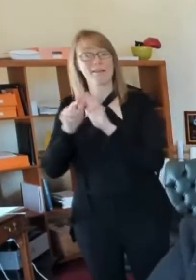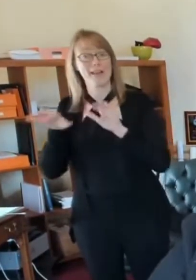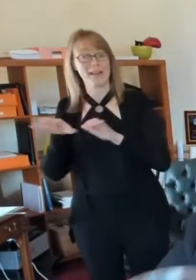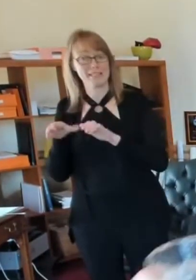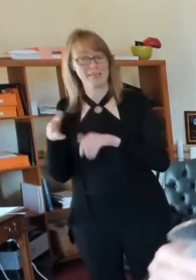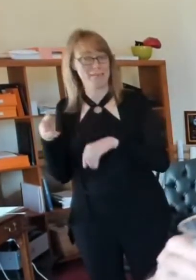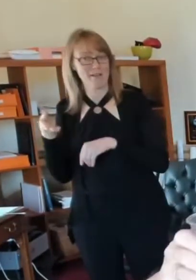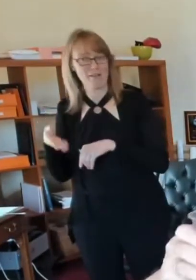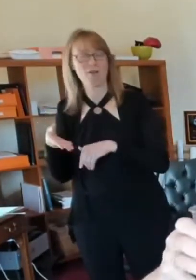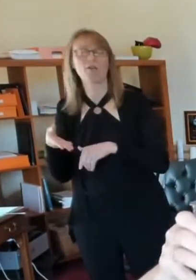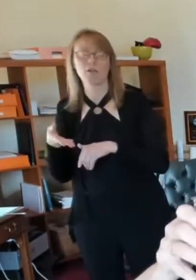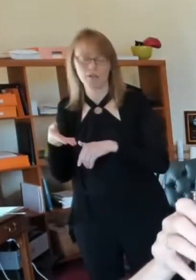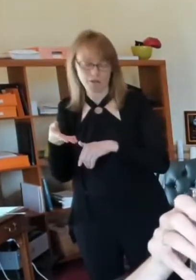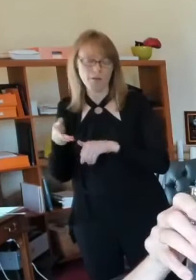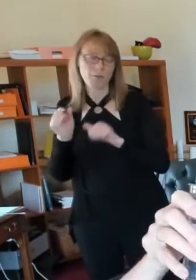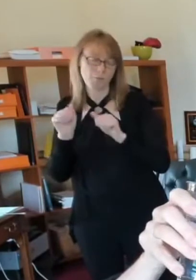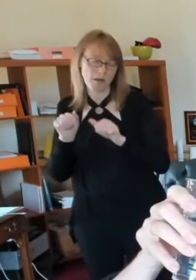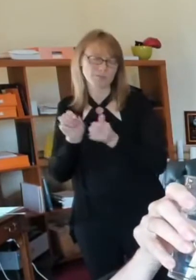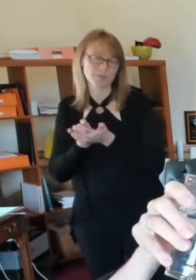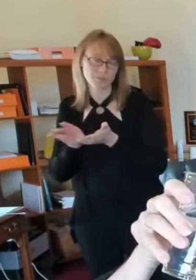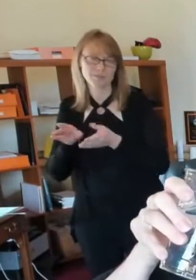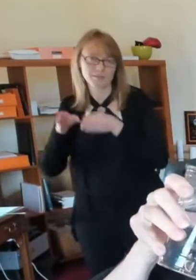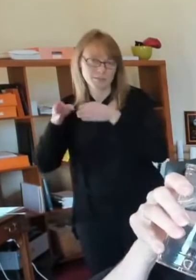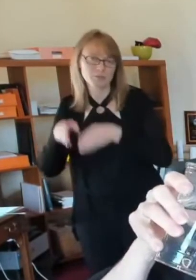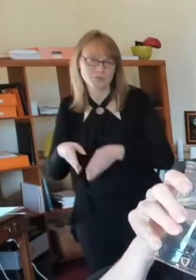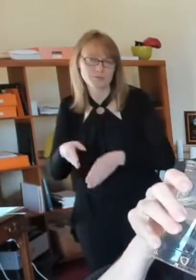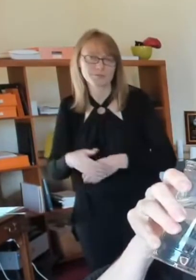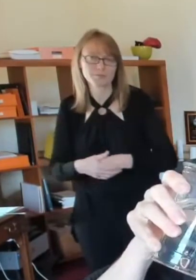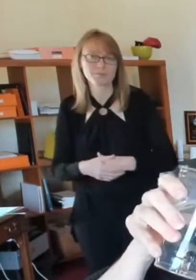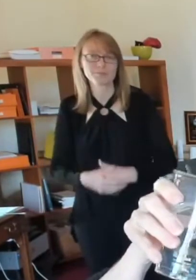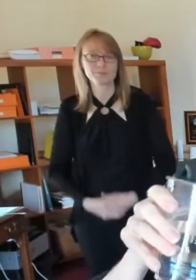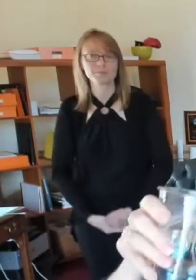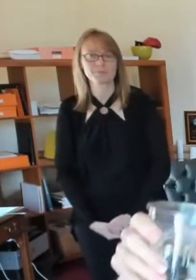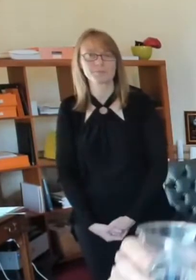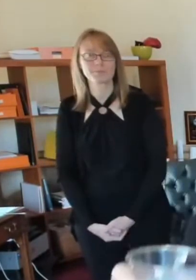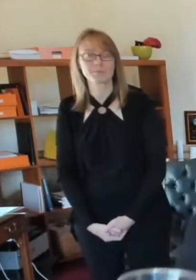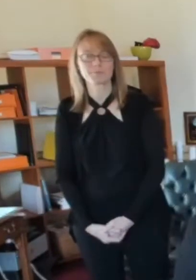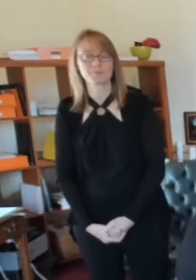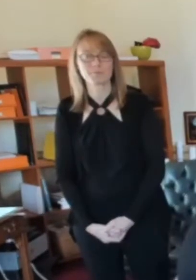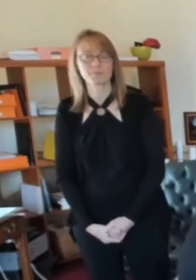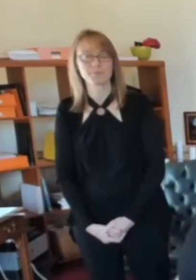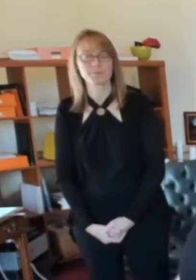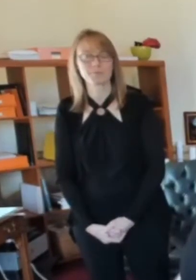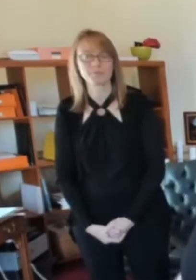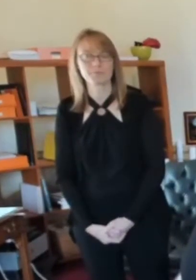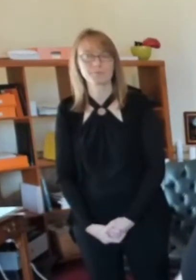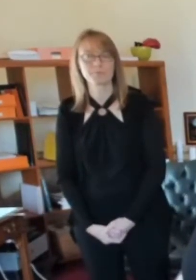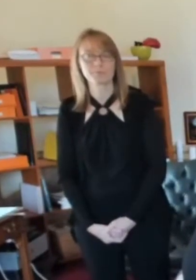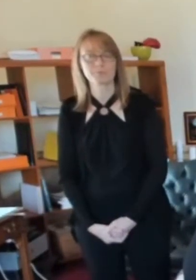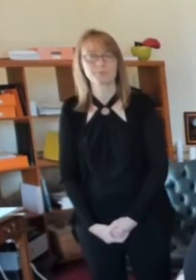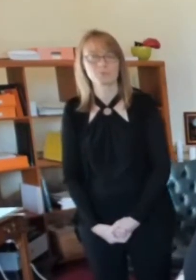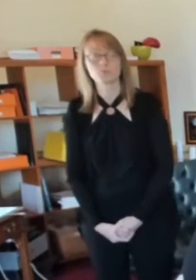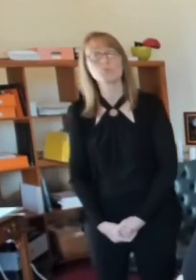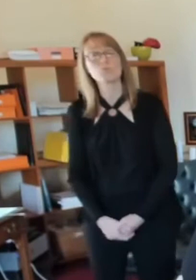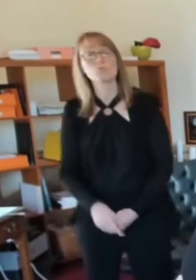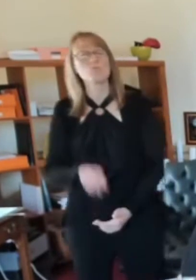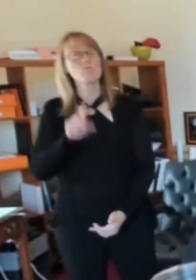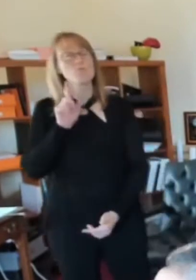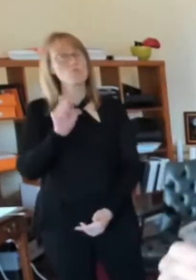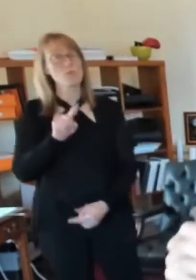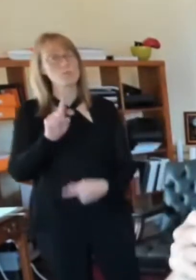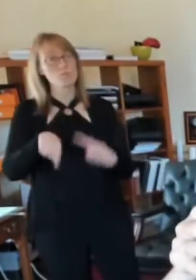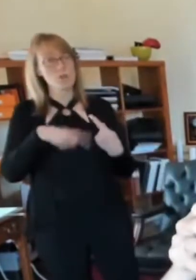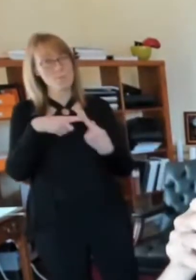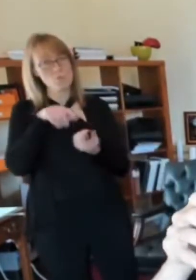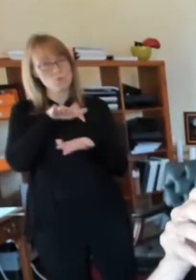Schools, Mayor, we've had questions about the latest on schools and when they will be transitioning back